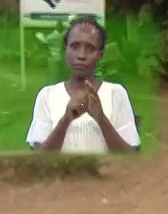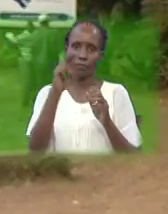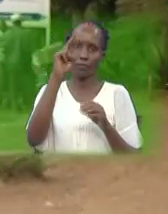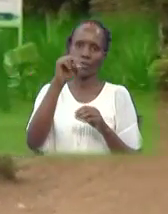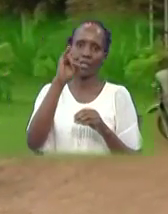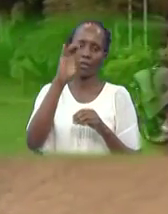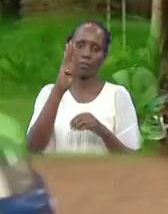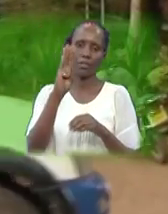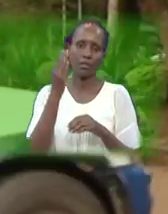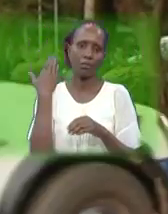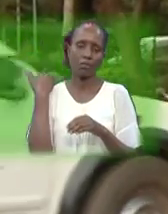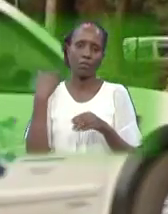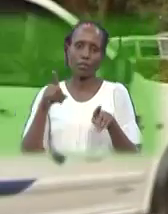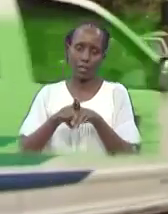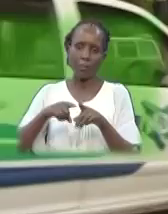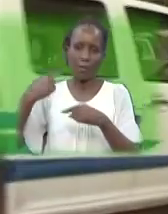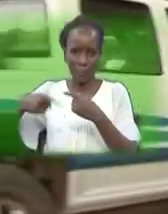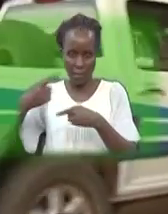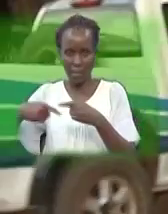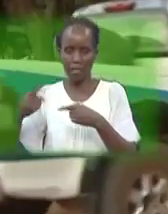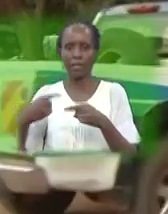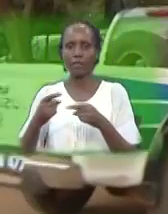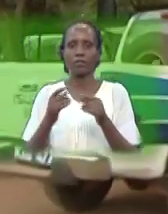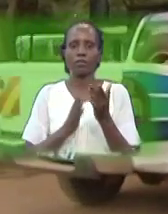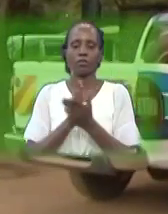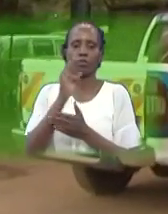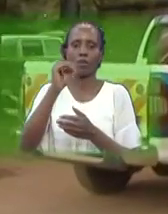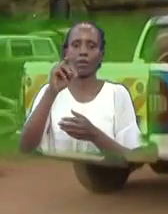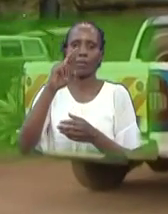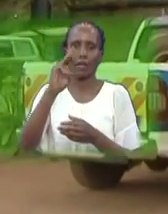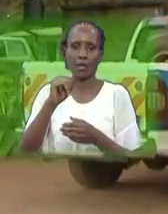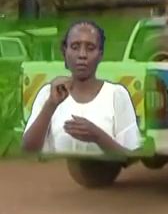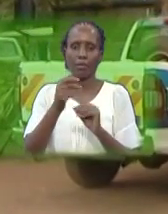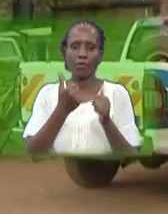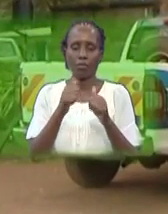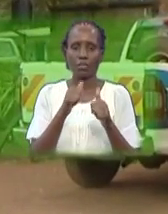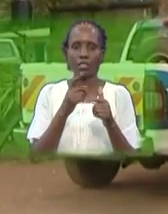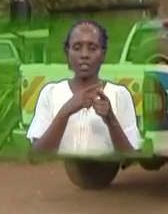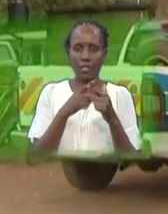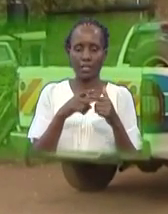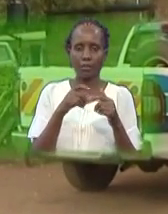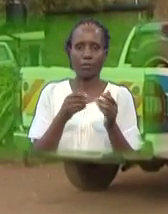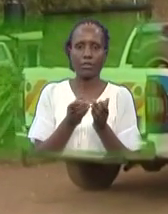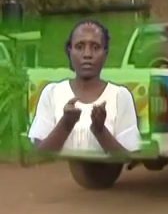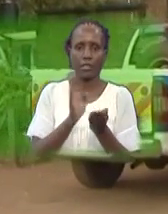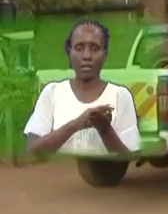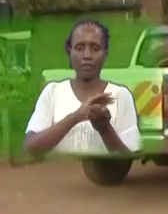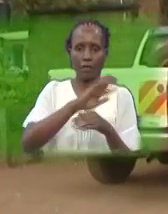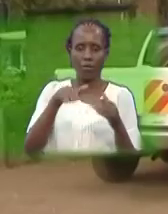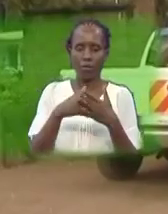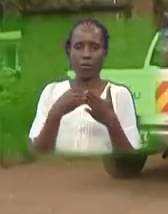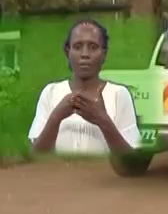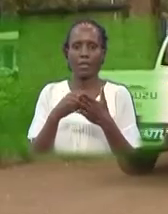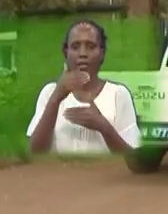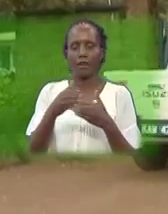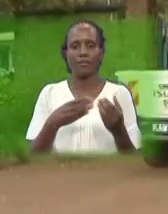NIB used to undertake the milling and marketing of the crop through MRM from which they would recover the expenses after the sales.